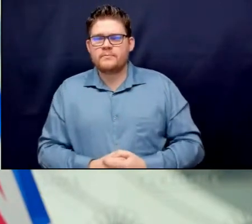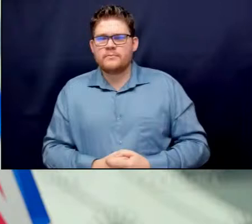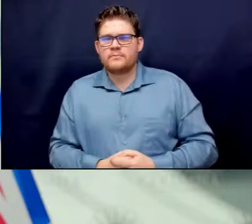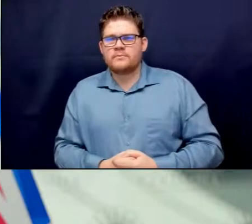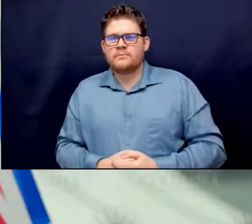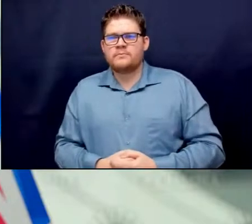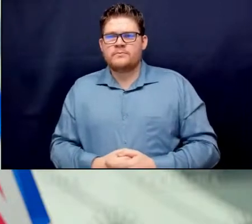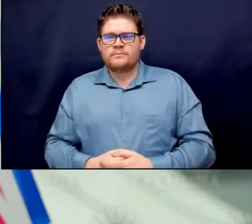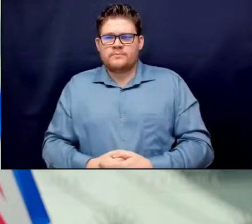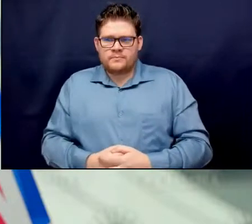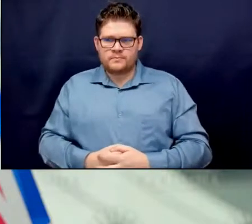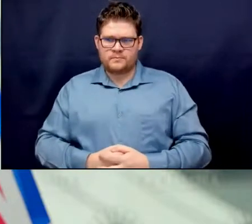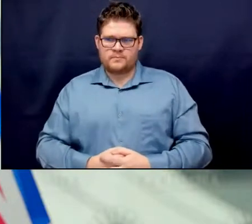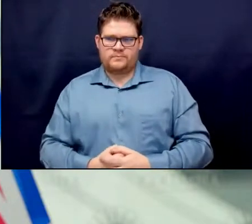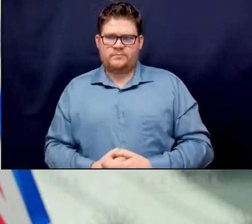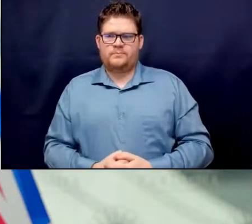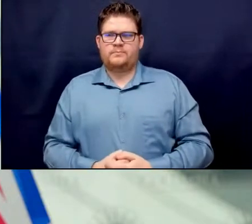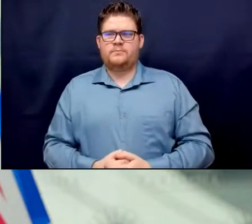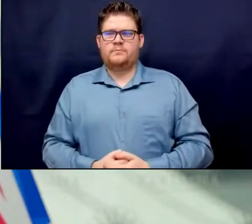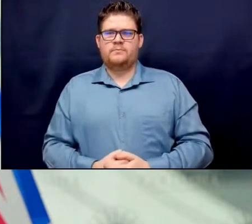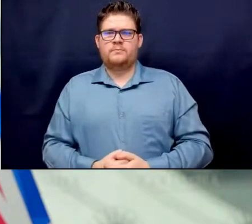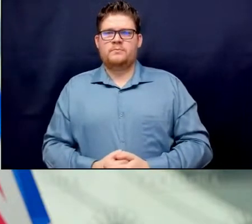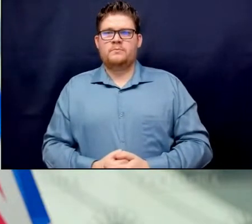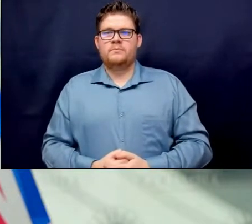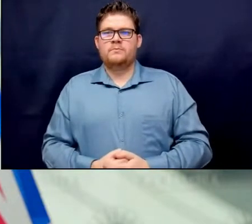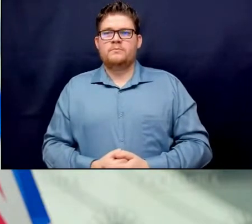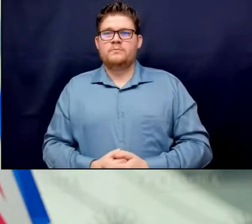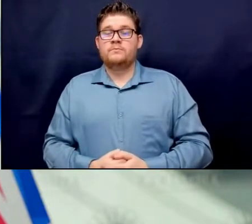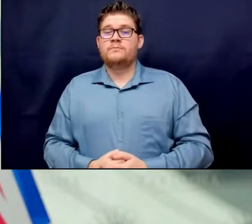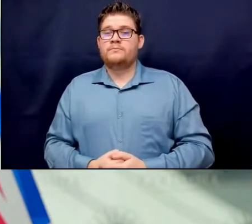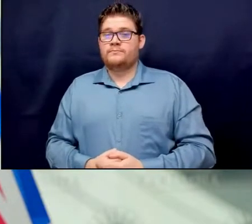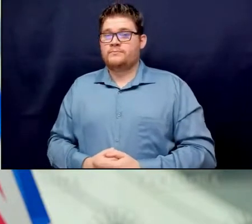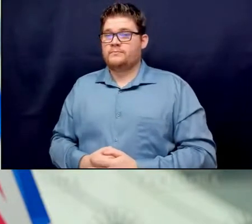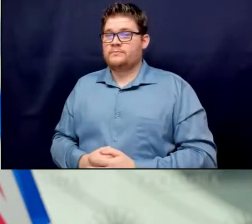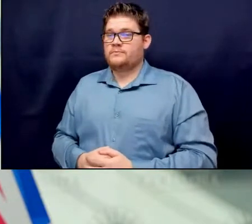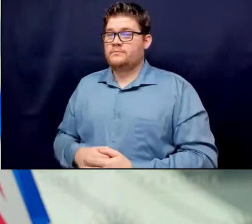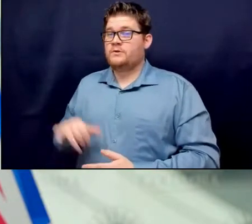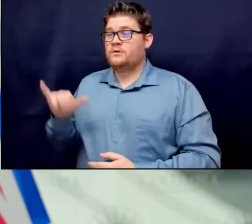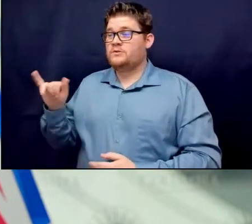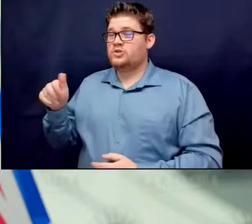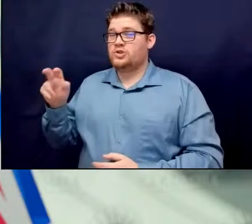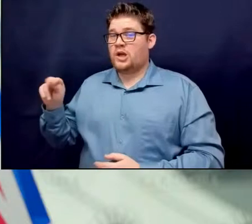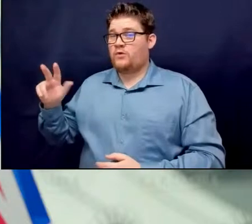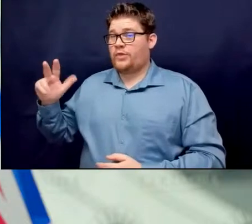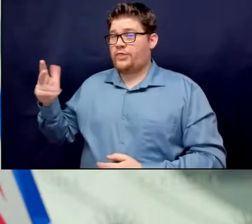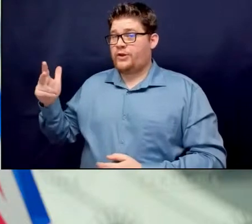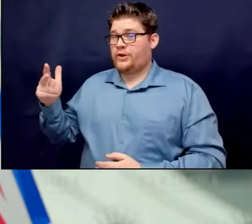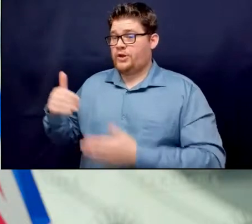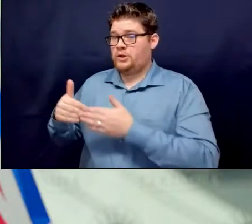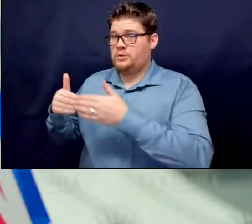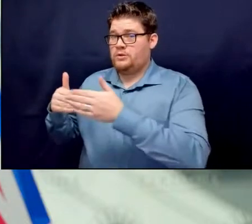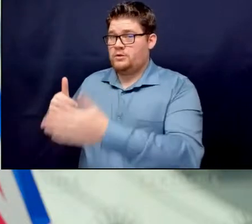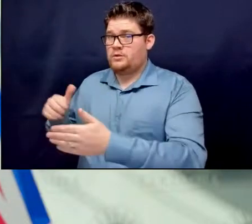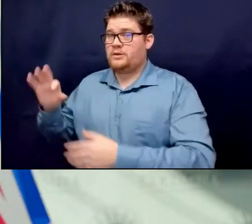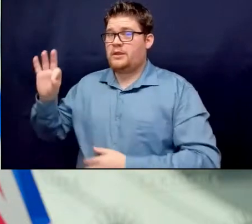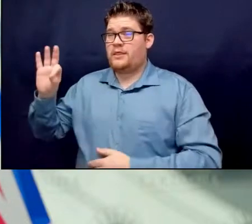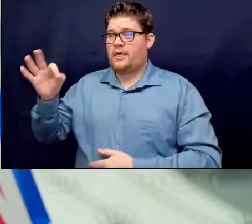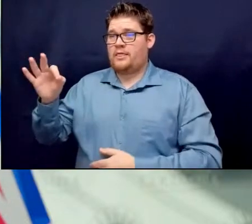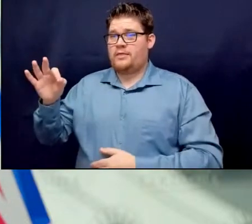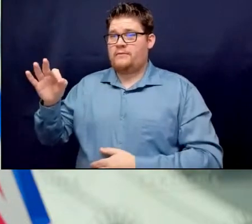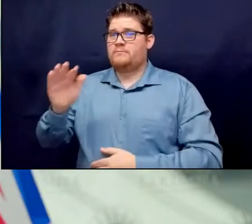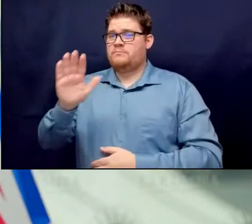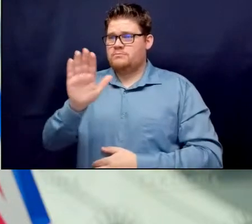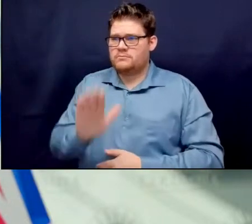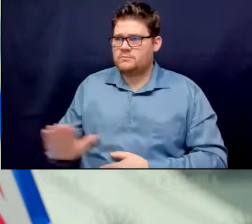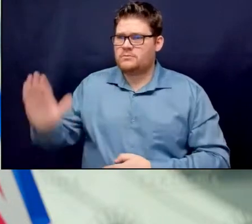up to date with more information. I can report that for the period January 3rd to